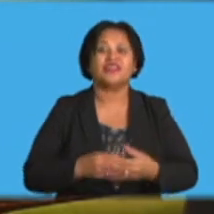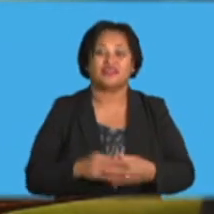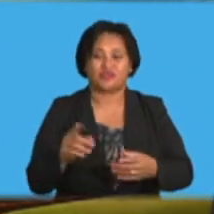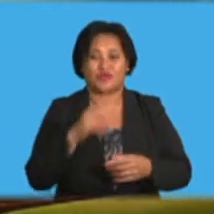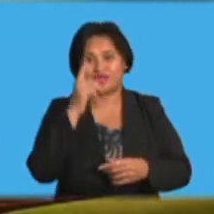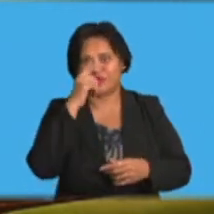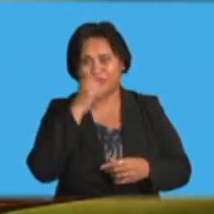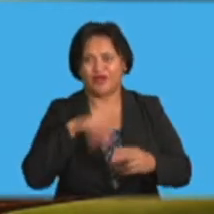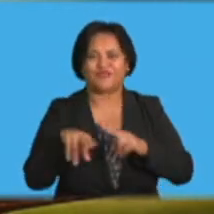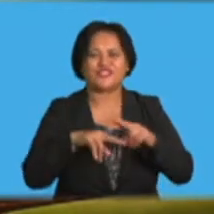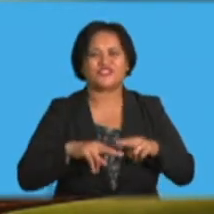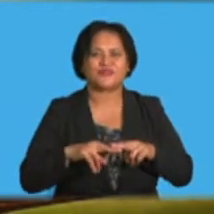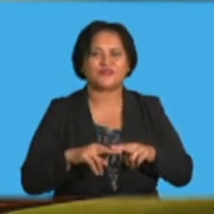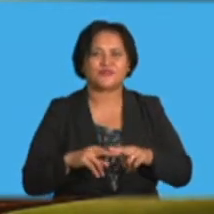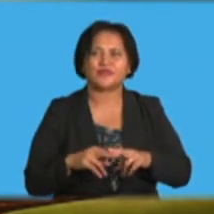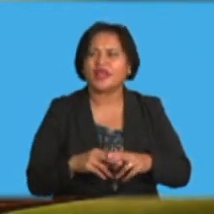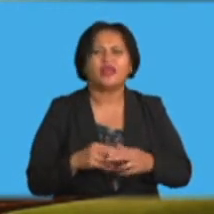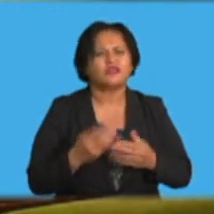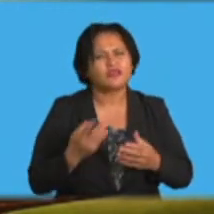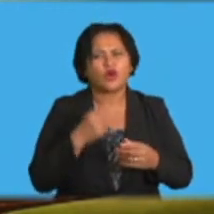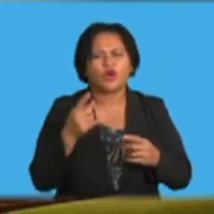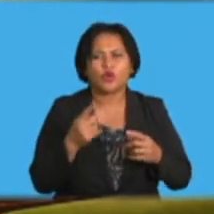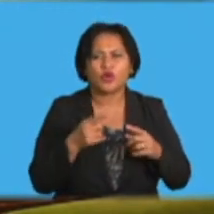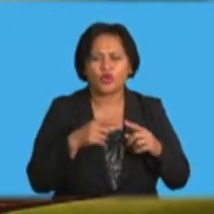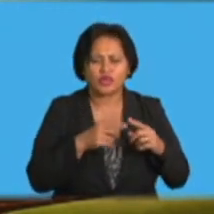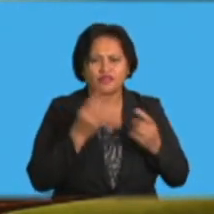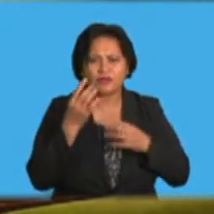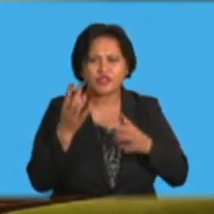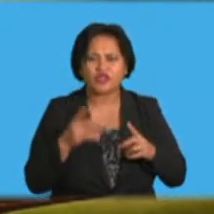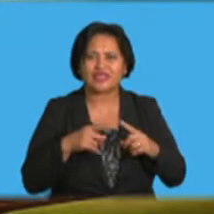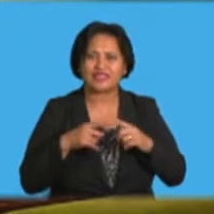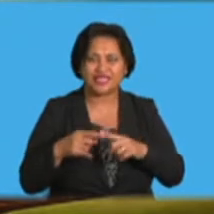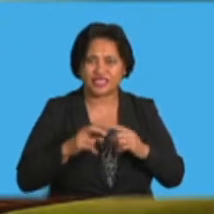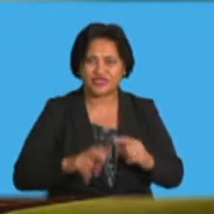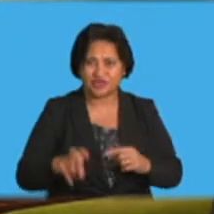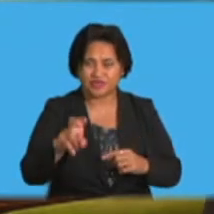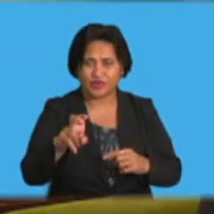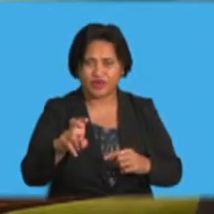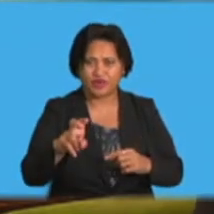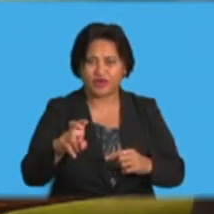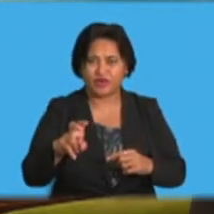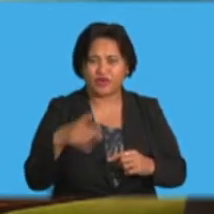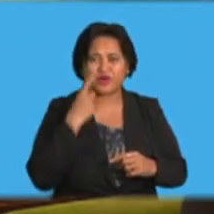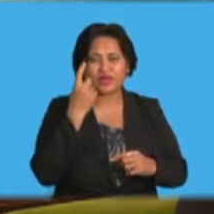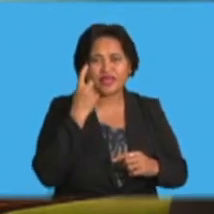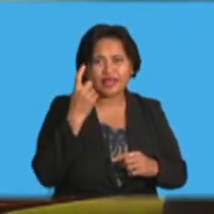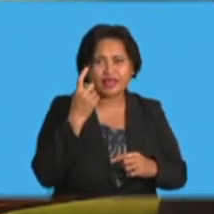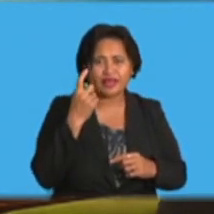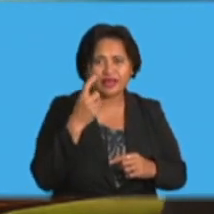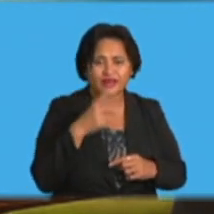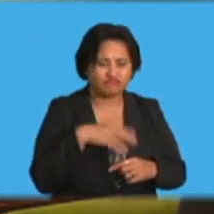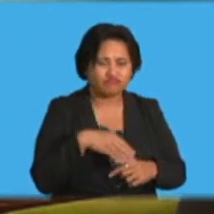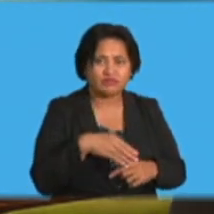citizens. Mr. Speaker, just information on the e-transport care. The e-transport care was the first initiative to be rolled out and was specifically designed